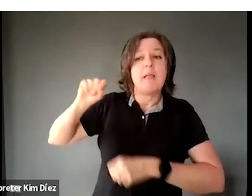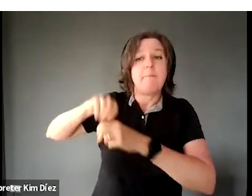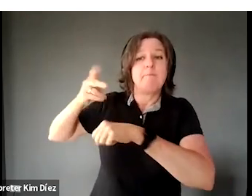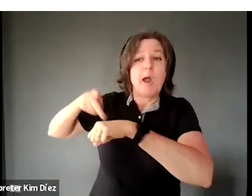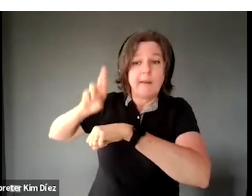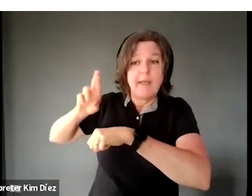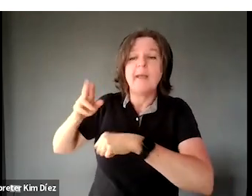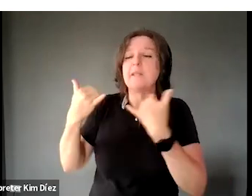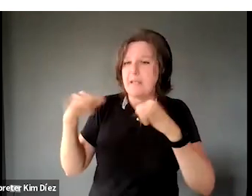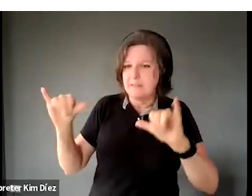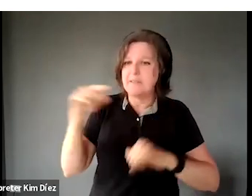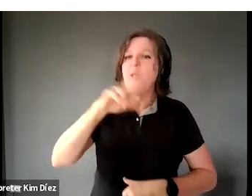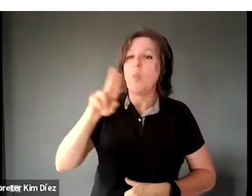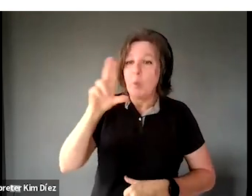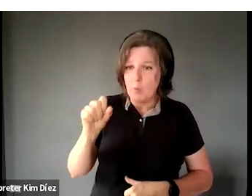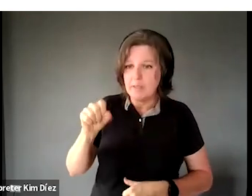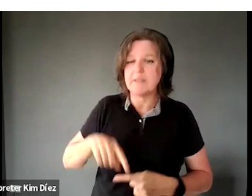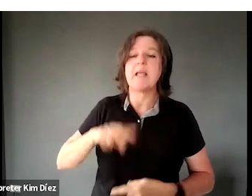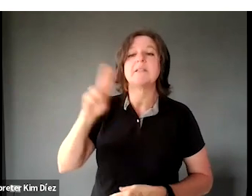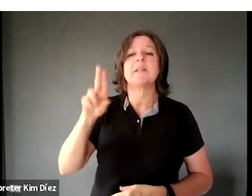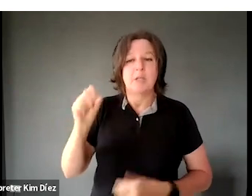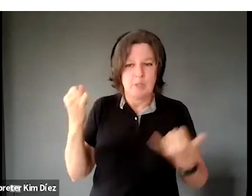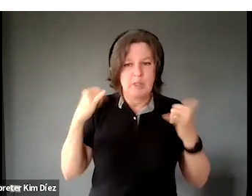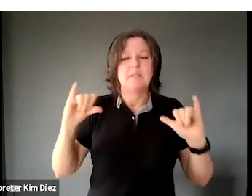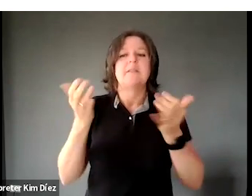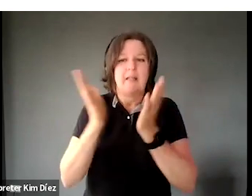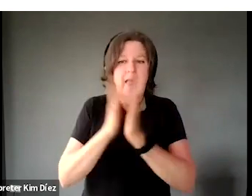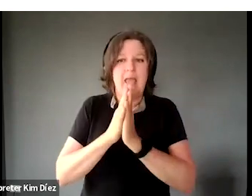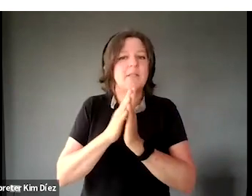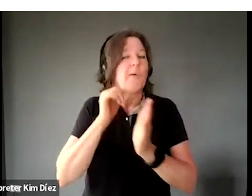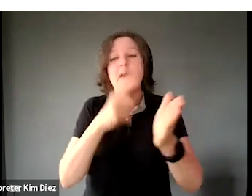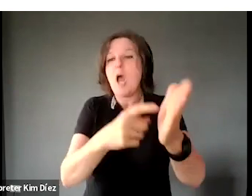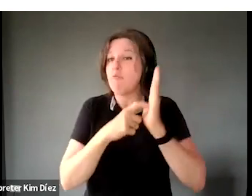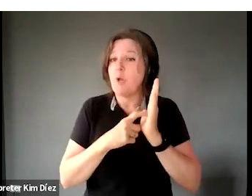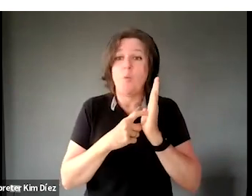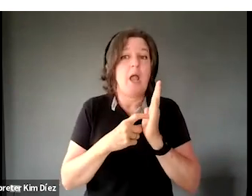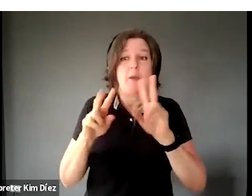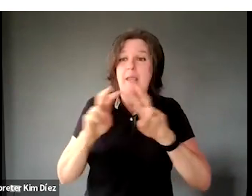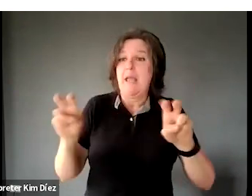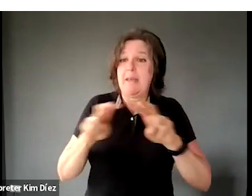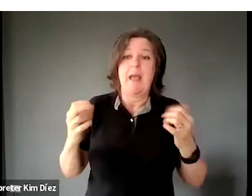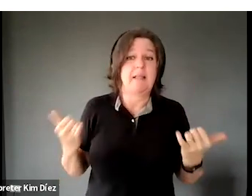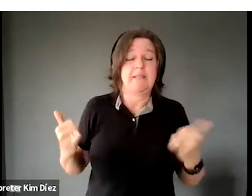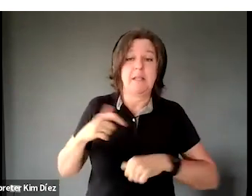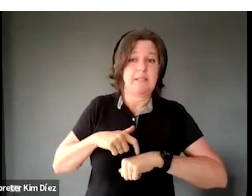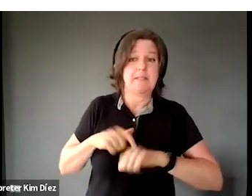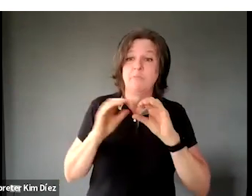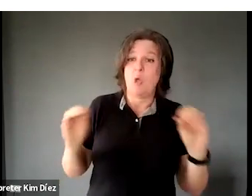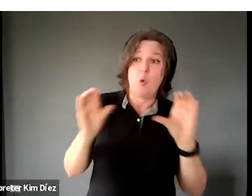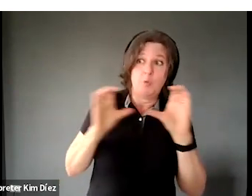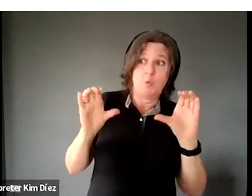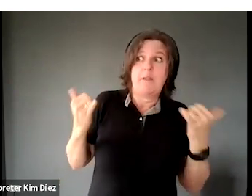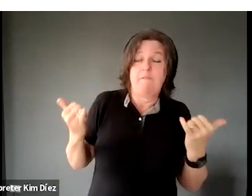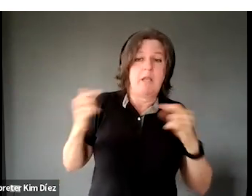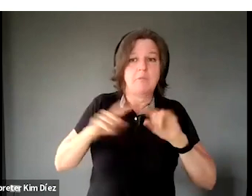results. Perhaps the market of chocolate in Puerto Rico is the US, or the customers did not